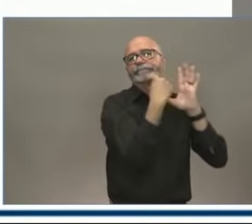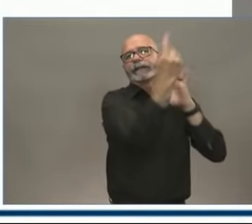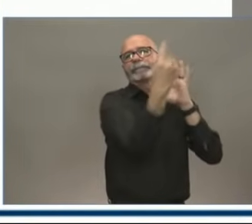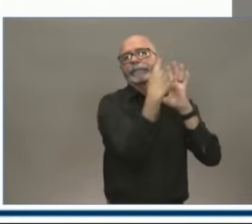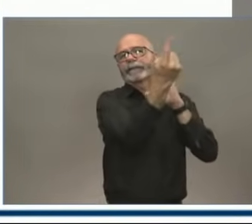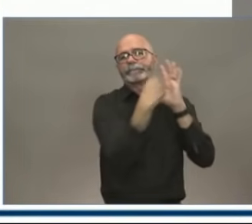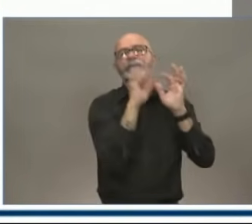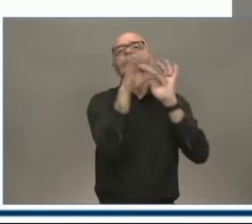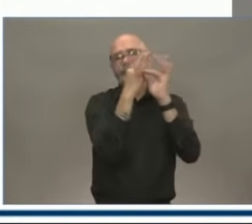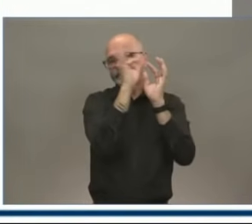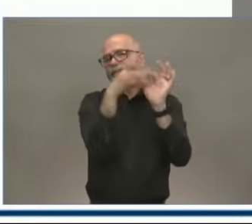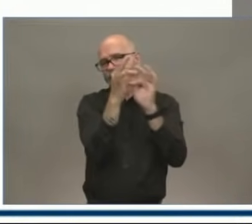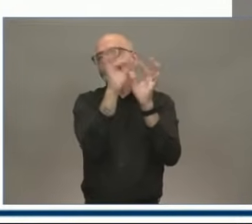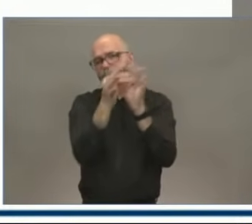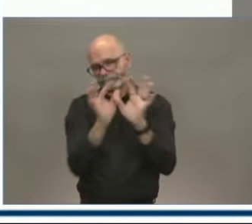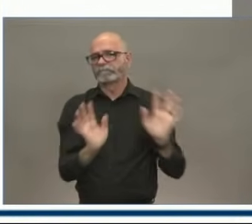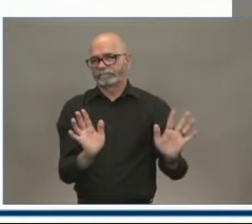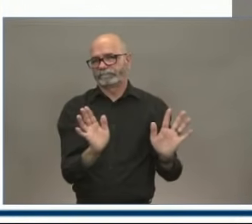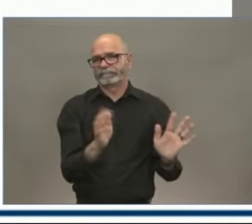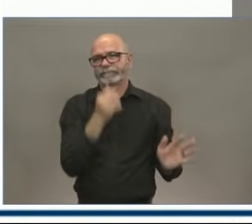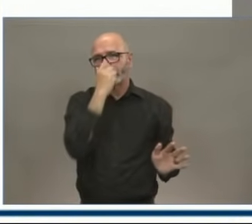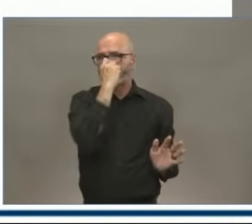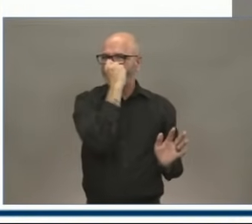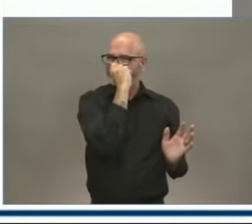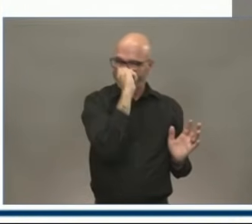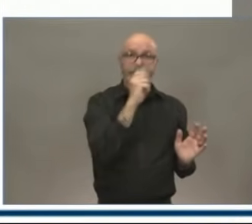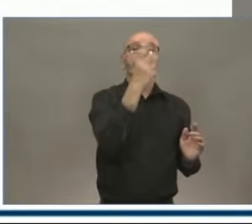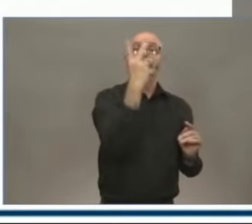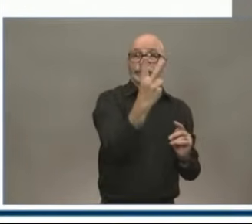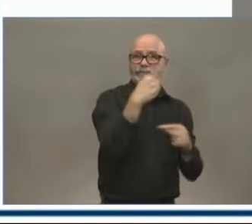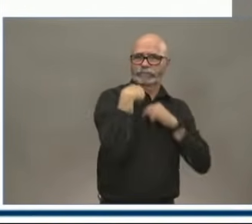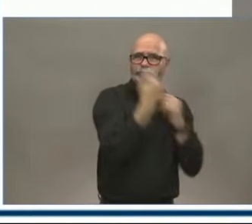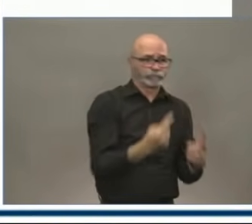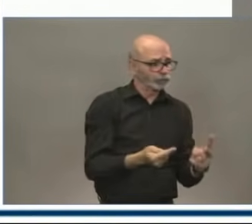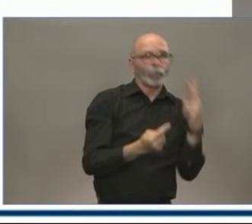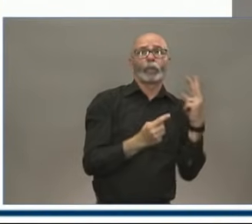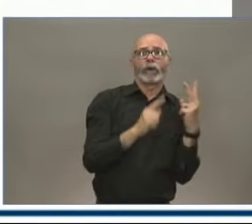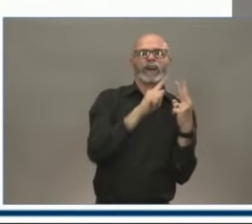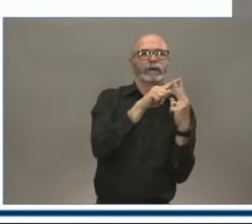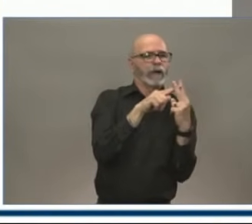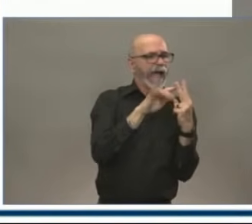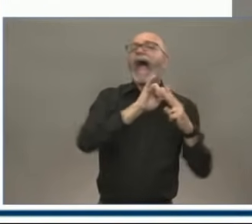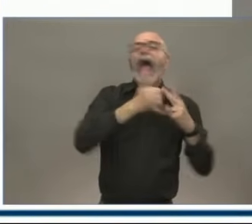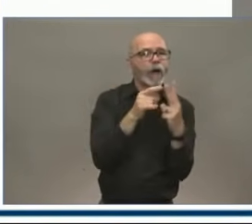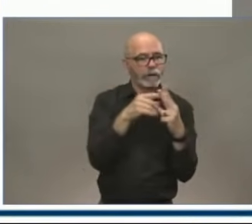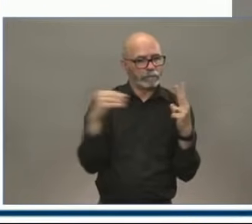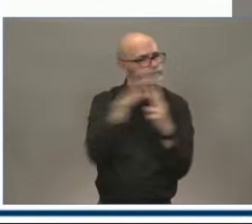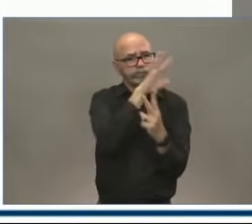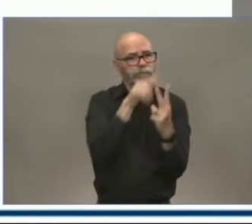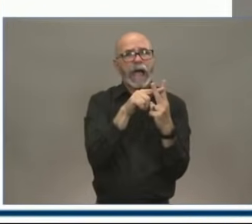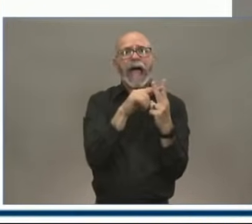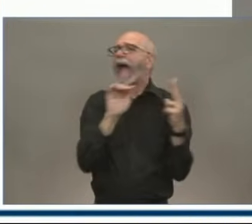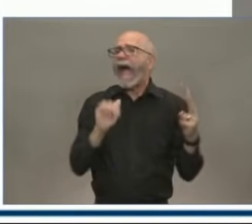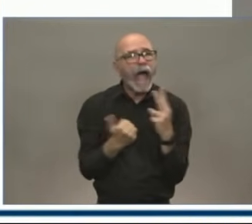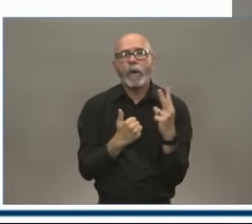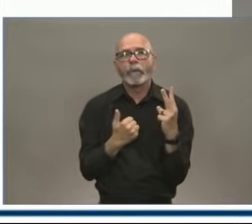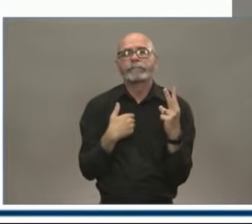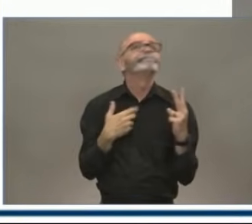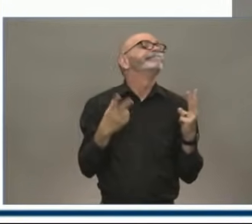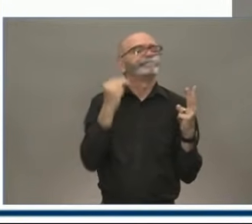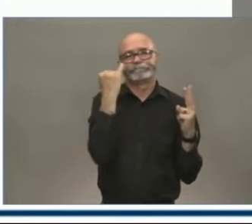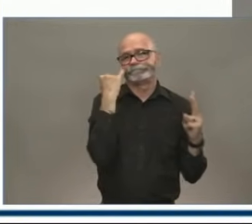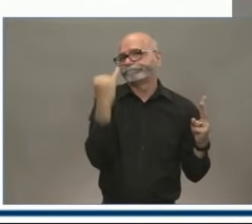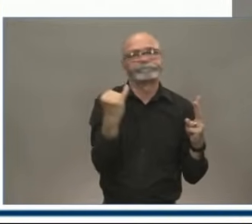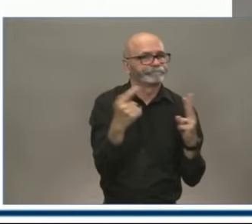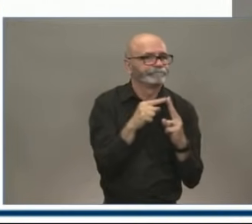still unclear about how they're linked, and we're doing this testing as a way to get a better sense of how the virus may have spread